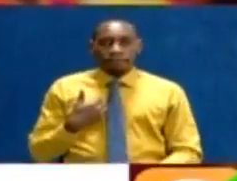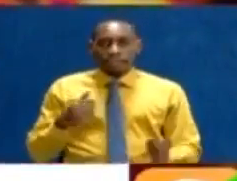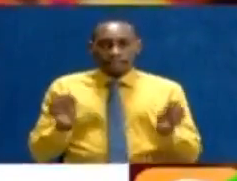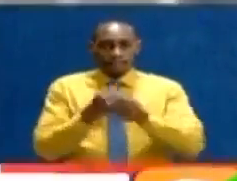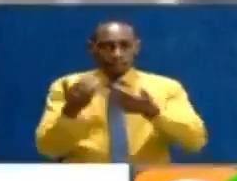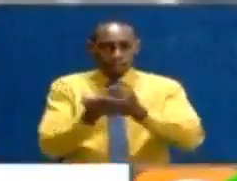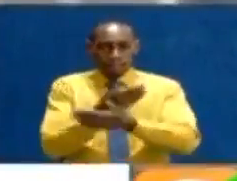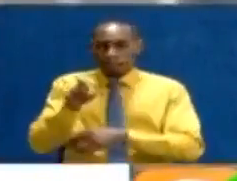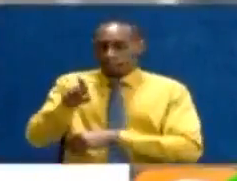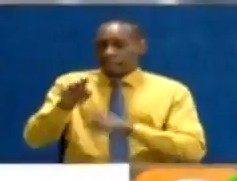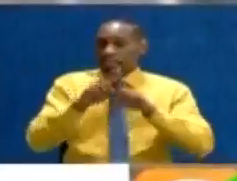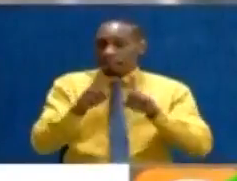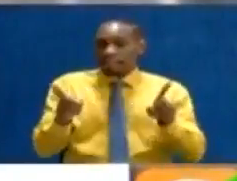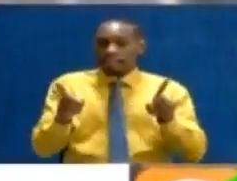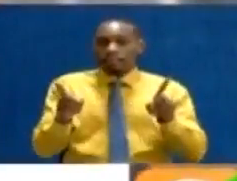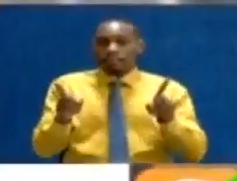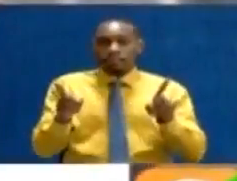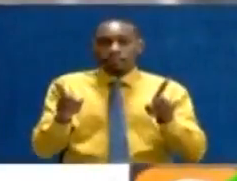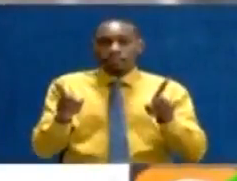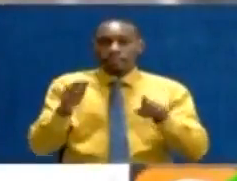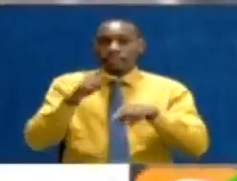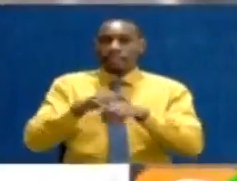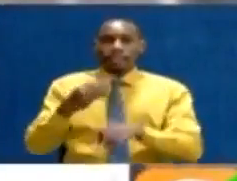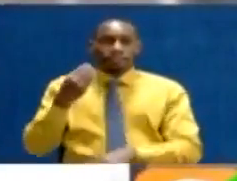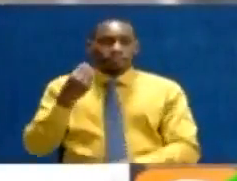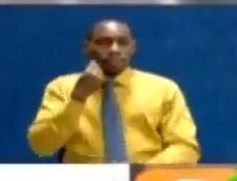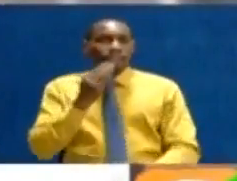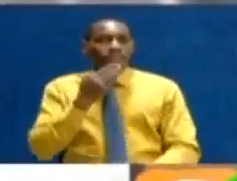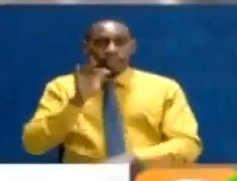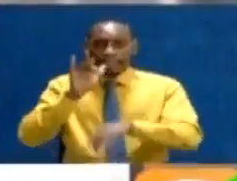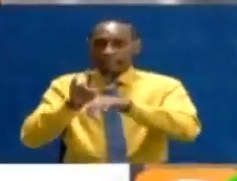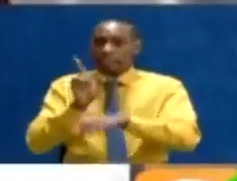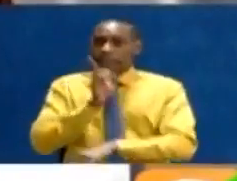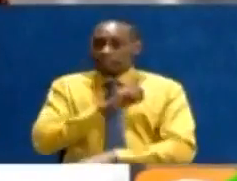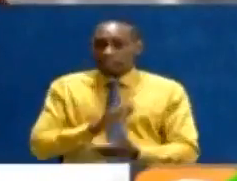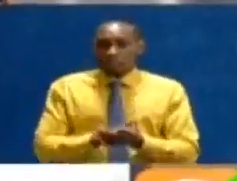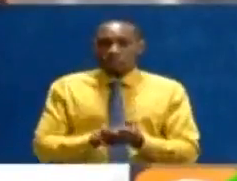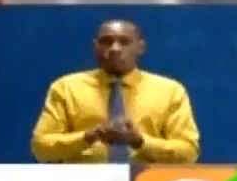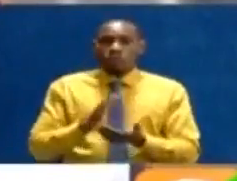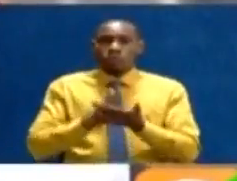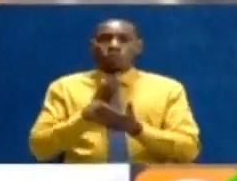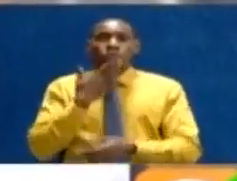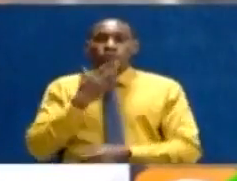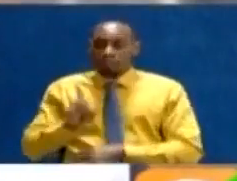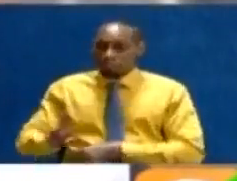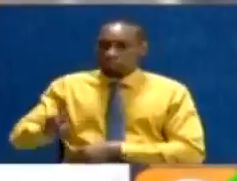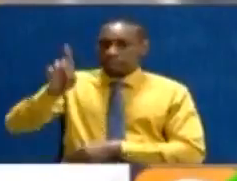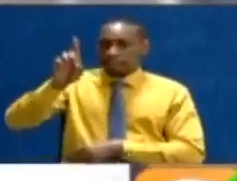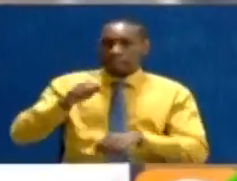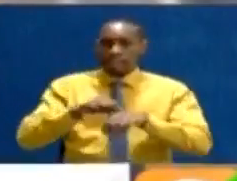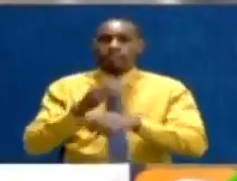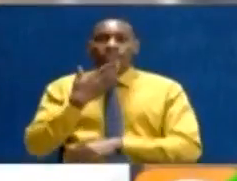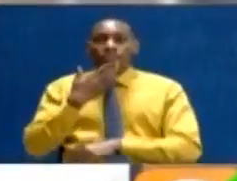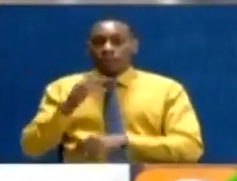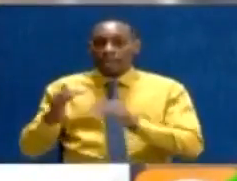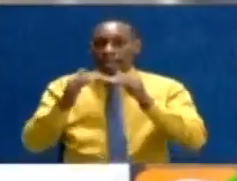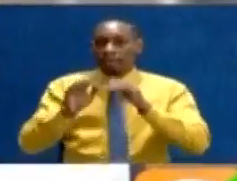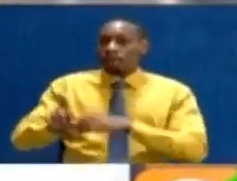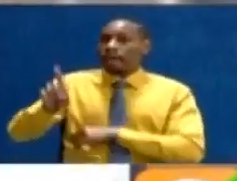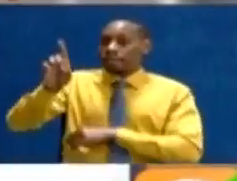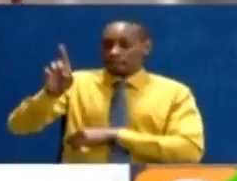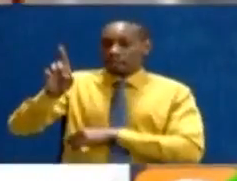of the virus. But again, when a diabetic becomes infected, their sugars go up. And when the sugars go